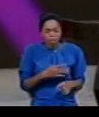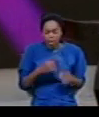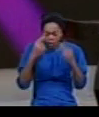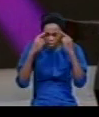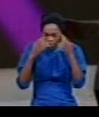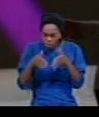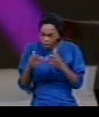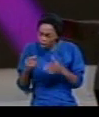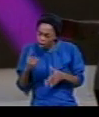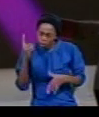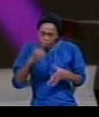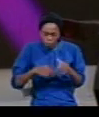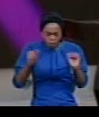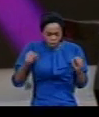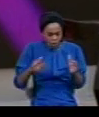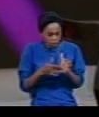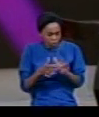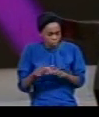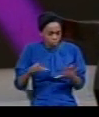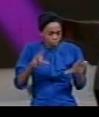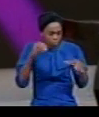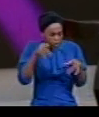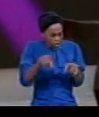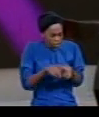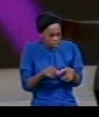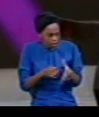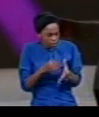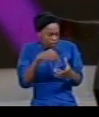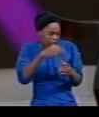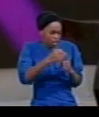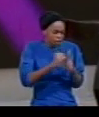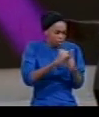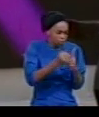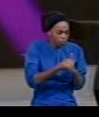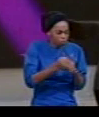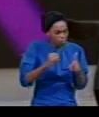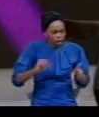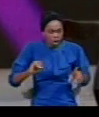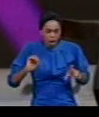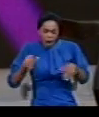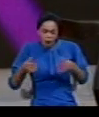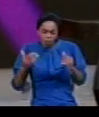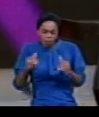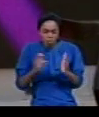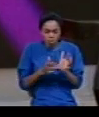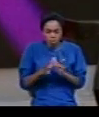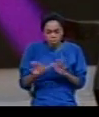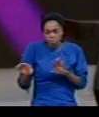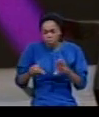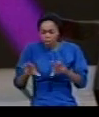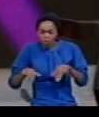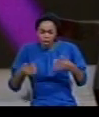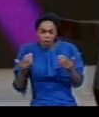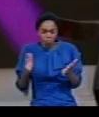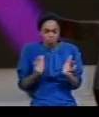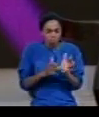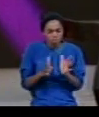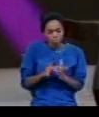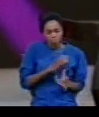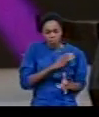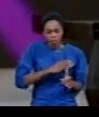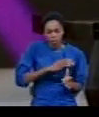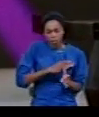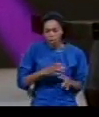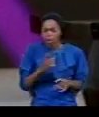do in this condition, in this situation? How will he think? How will he talk? How will he live? And how will he